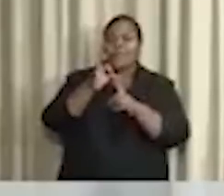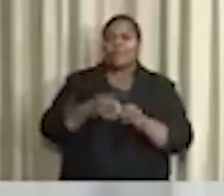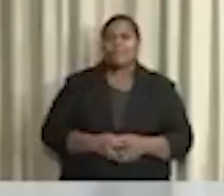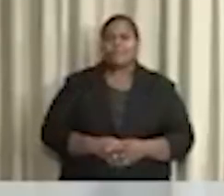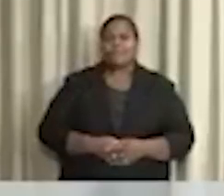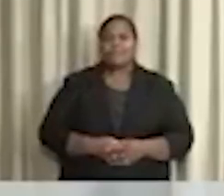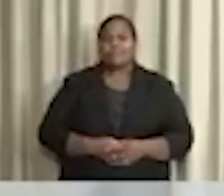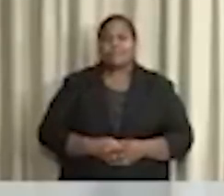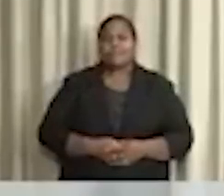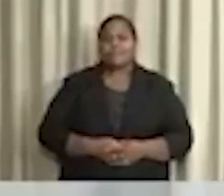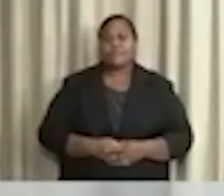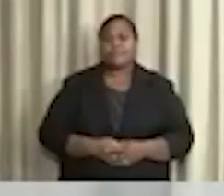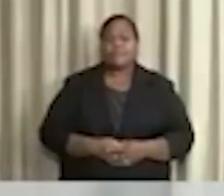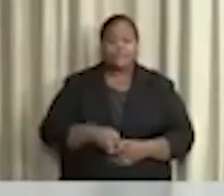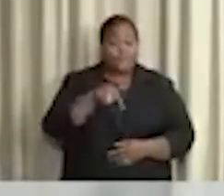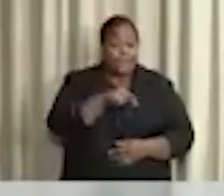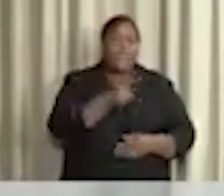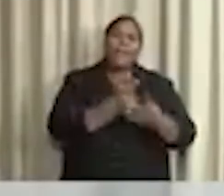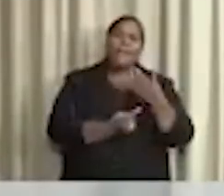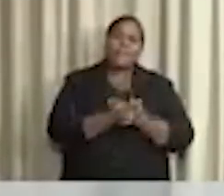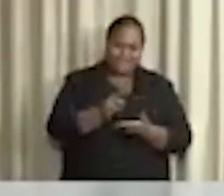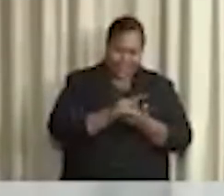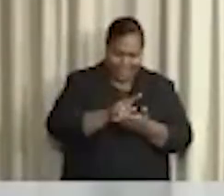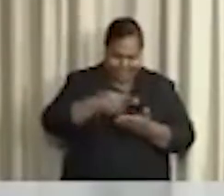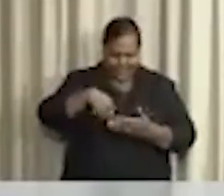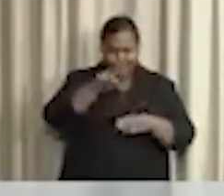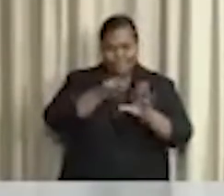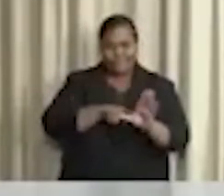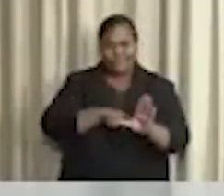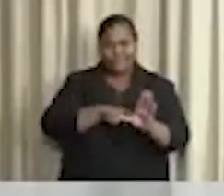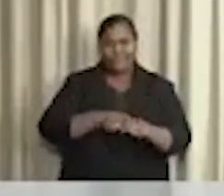which will happen later this year.